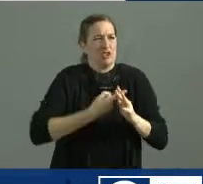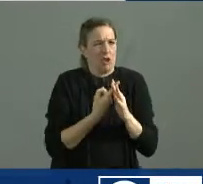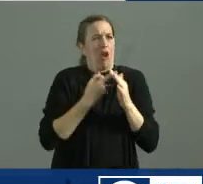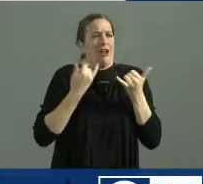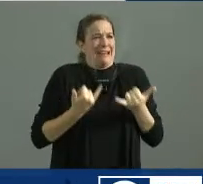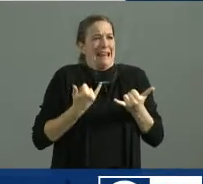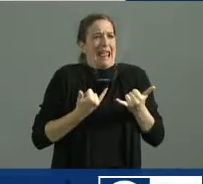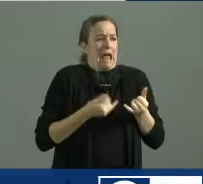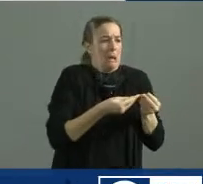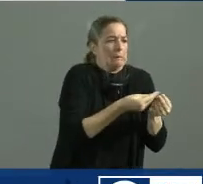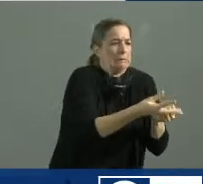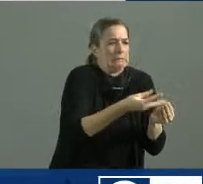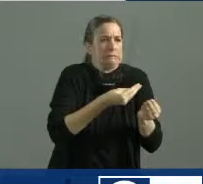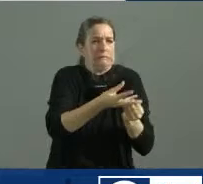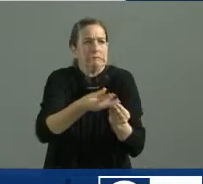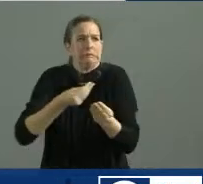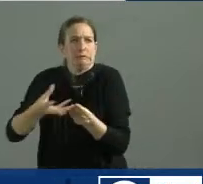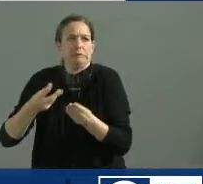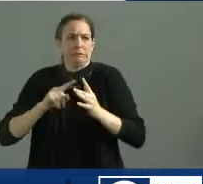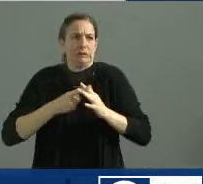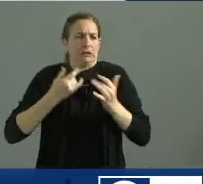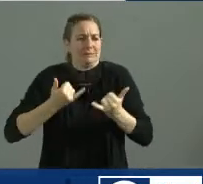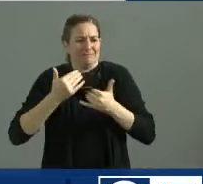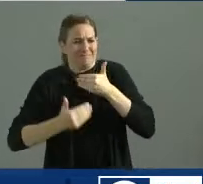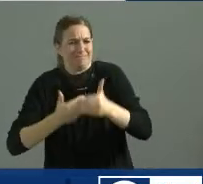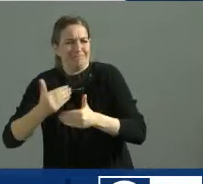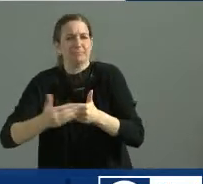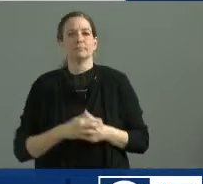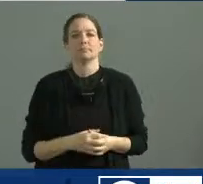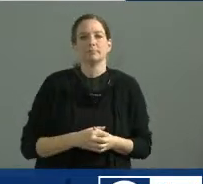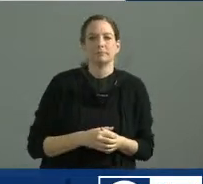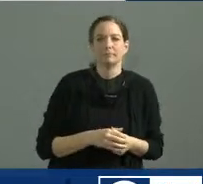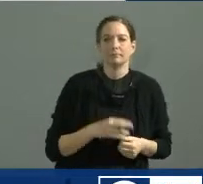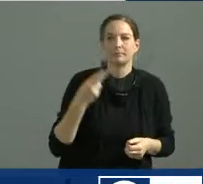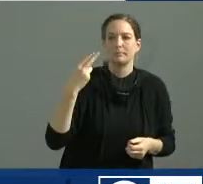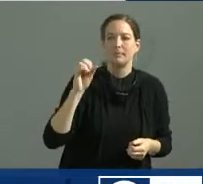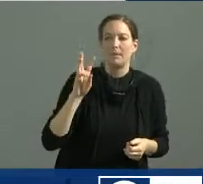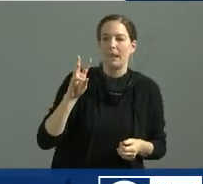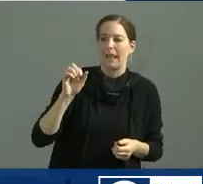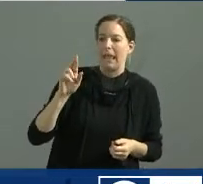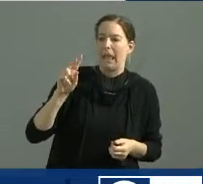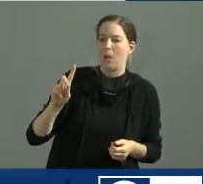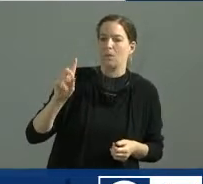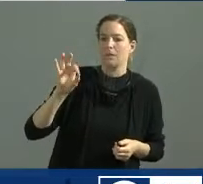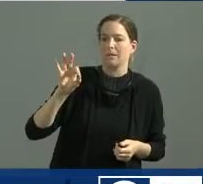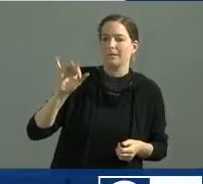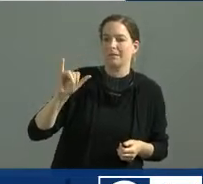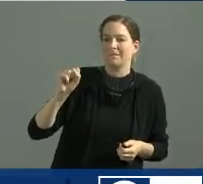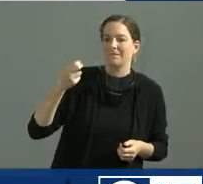Thank you. Thanks, Next Cameron. up is a Howard Fisher. Howard Fisher. Hi, Howie.